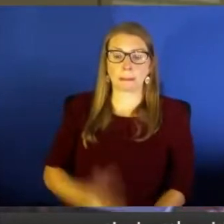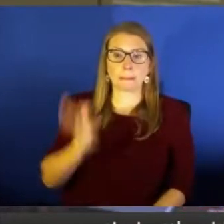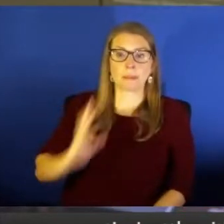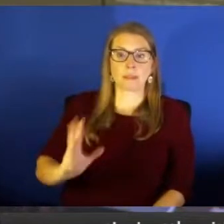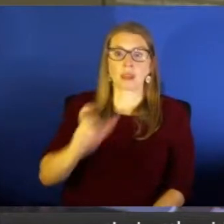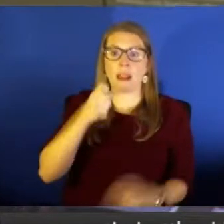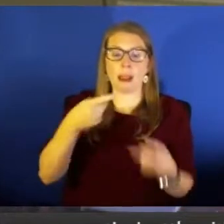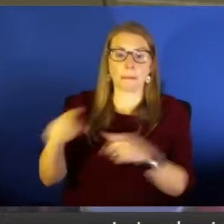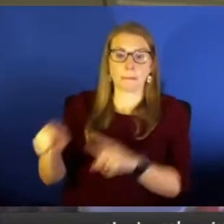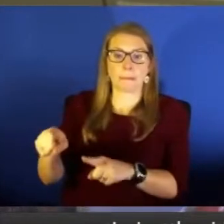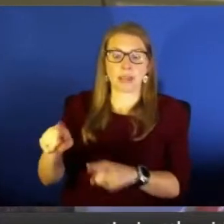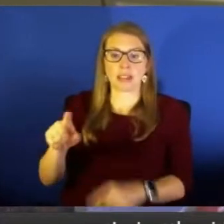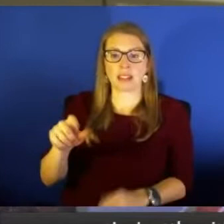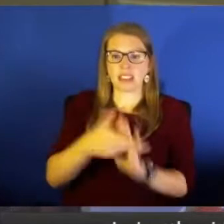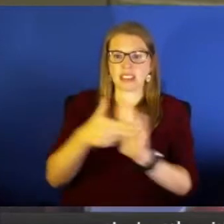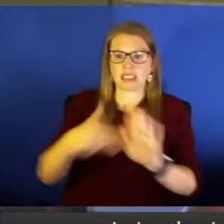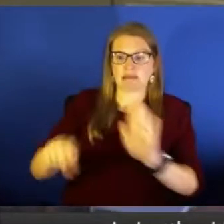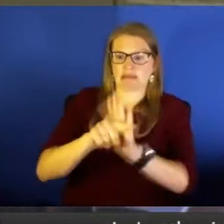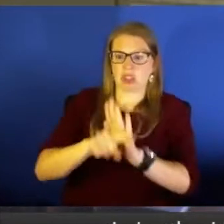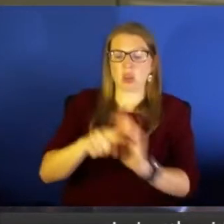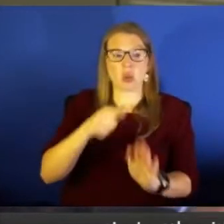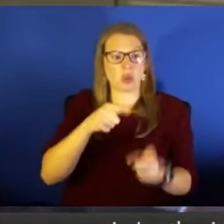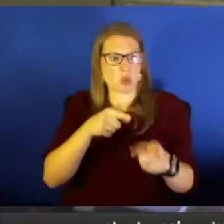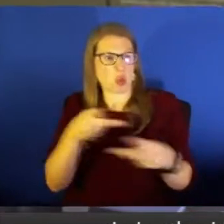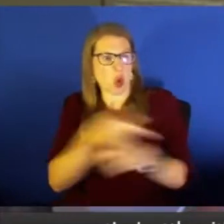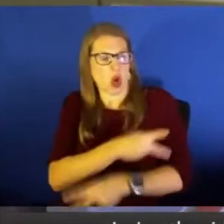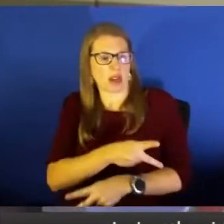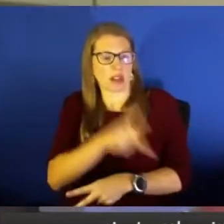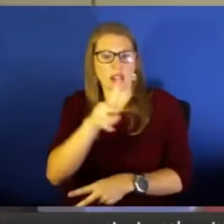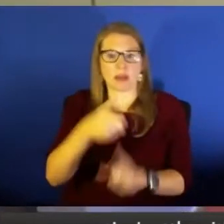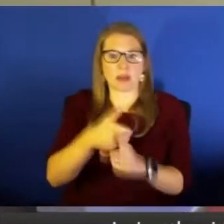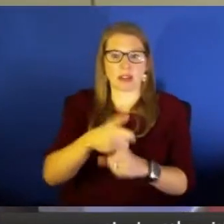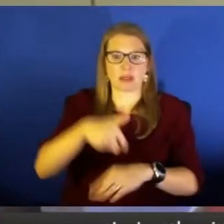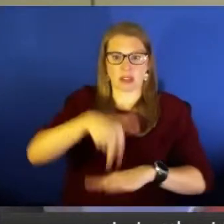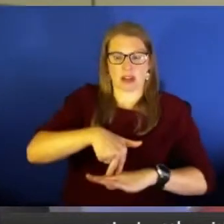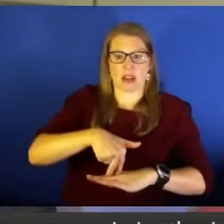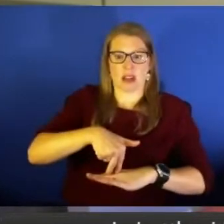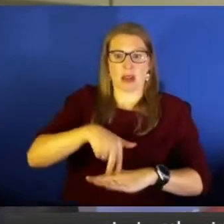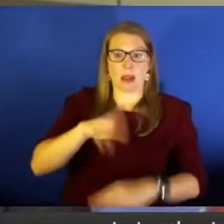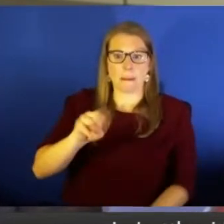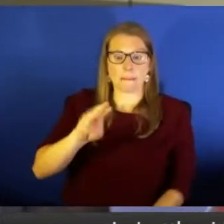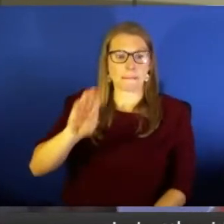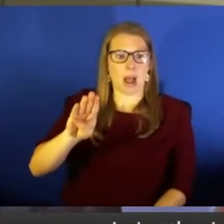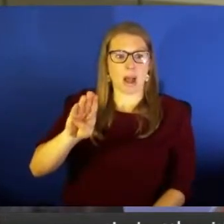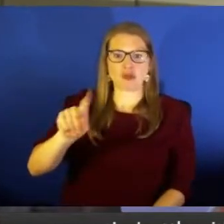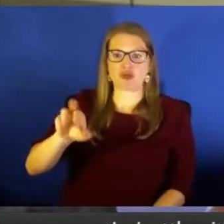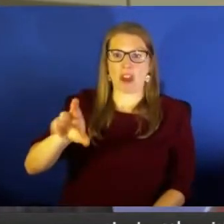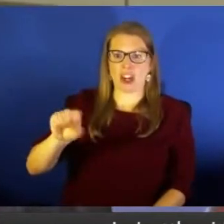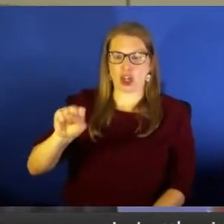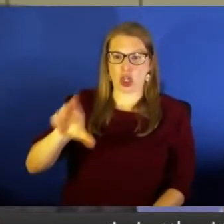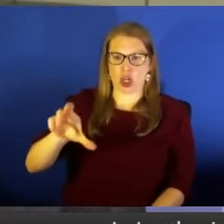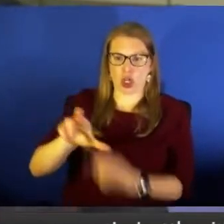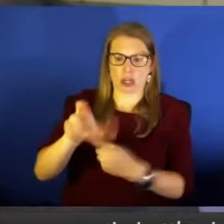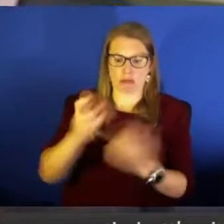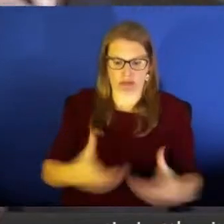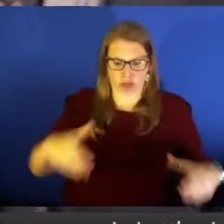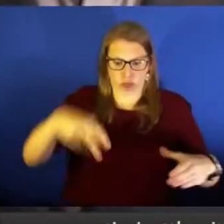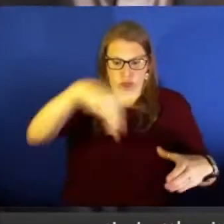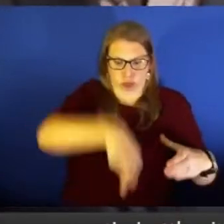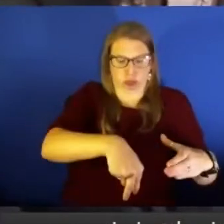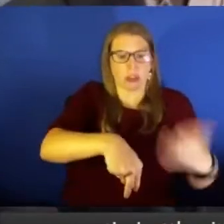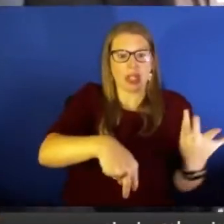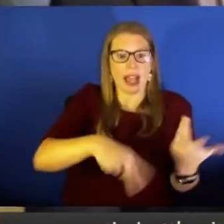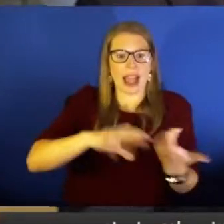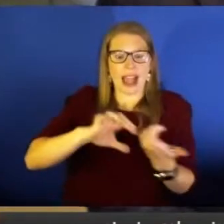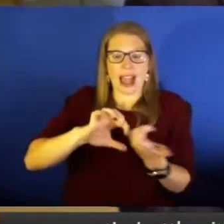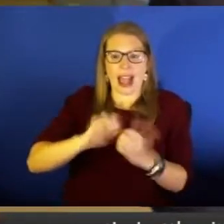that, well, whose is worse? I mean, he stood in a 2-story bomb crater. I haven't, and so how do you pull away? Because that